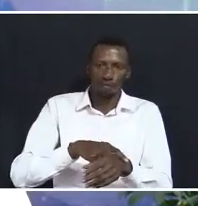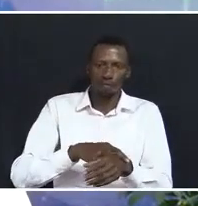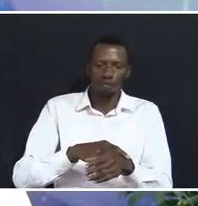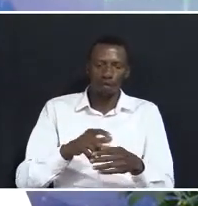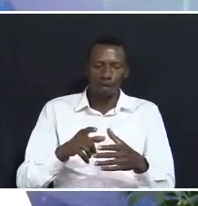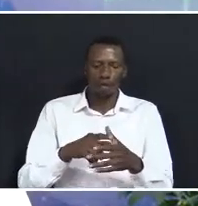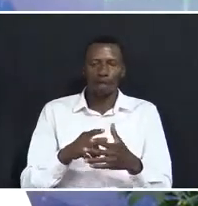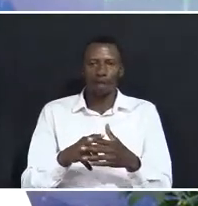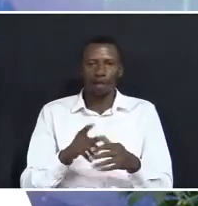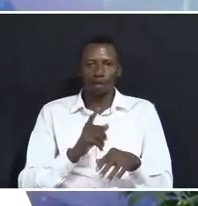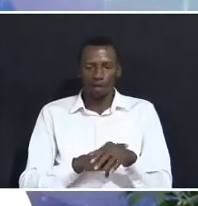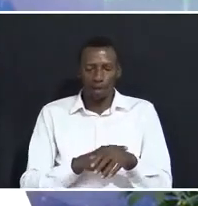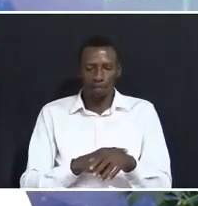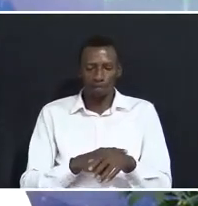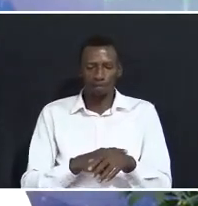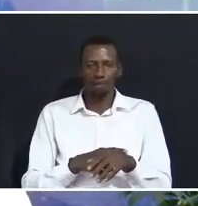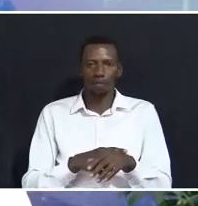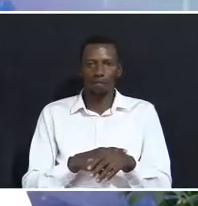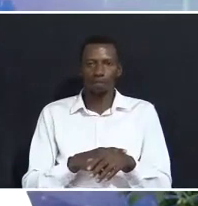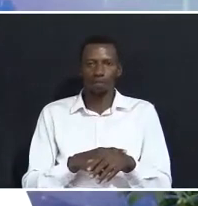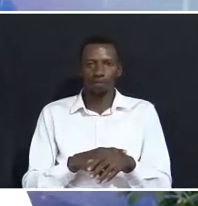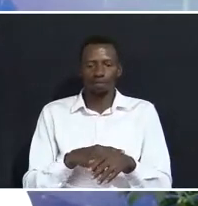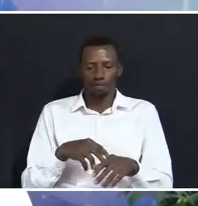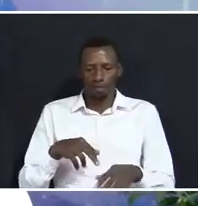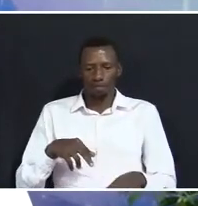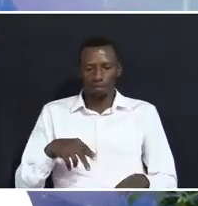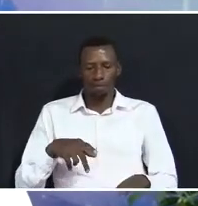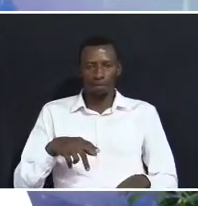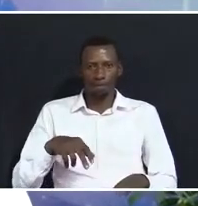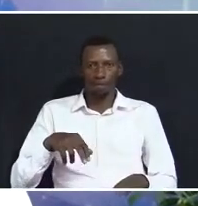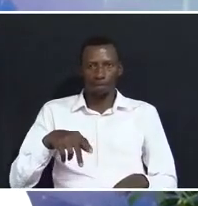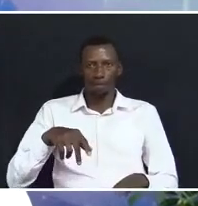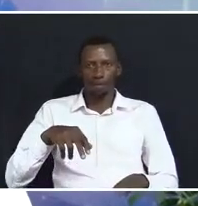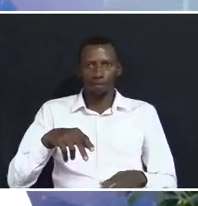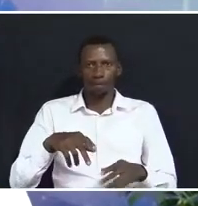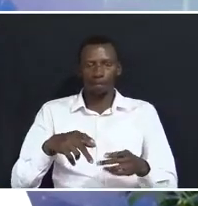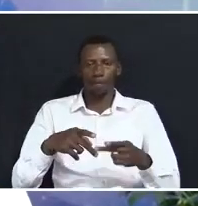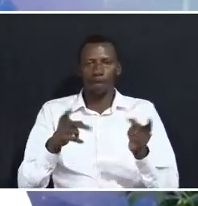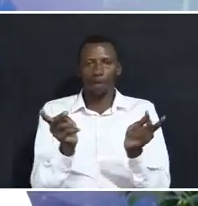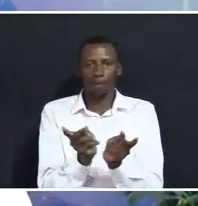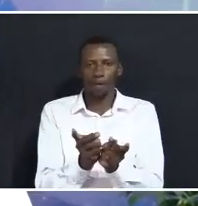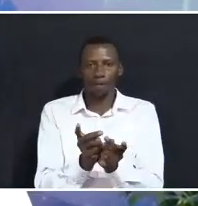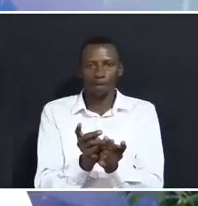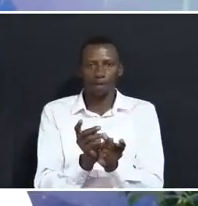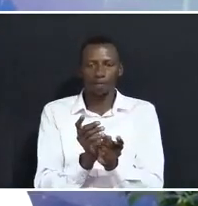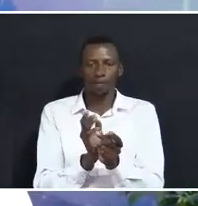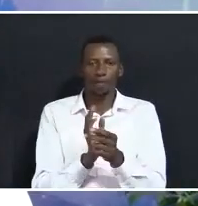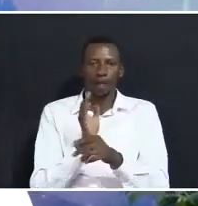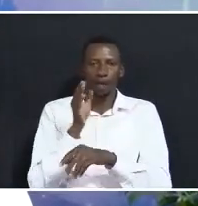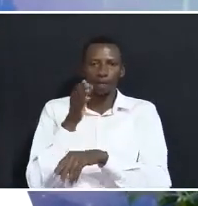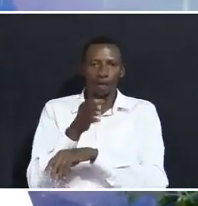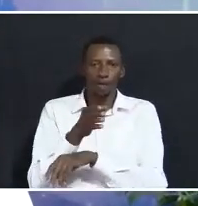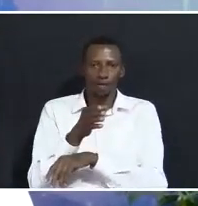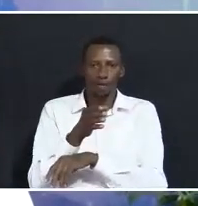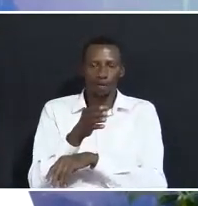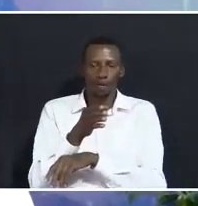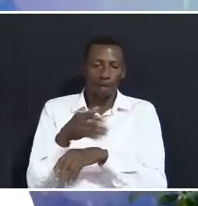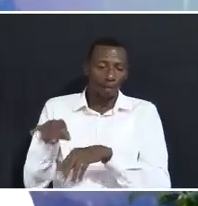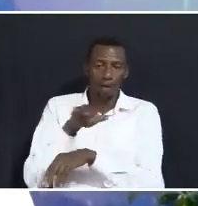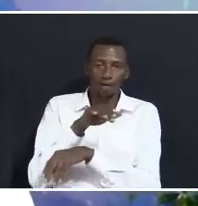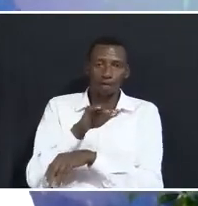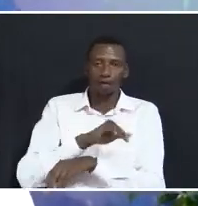they came to the place above Mount Olives, in the where you begin to descend